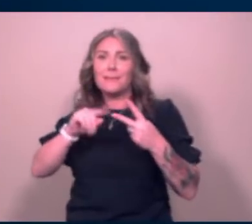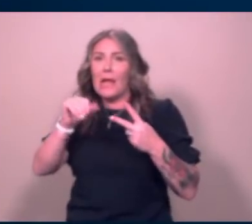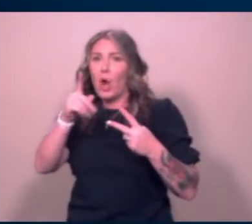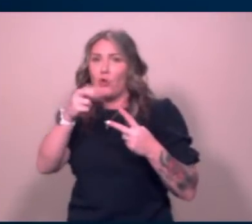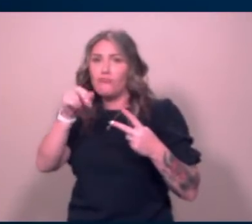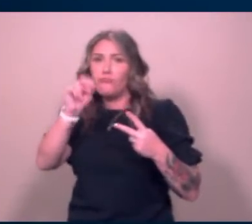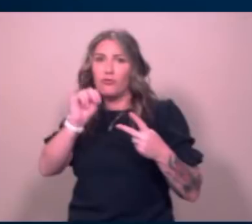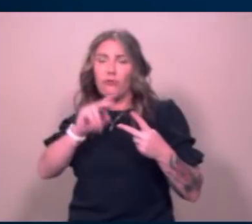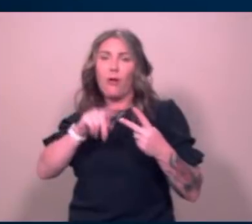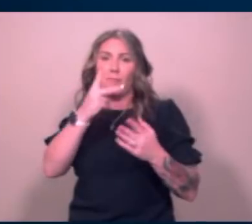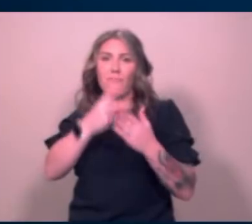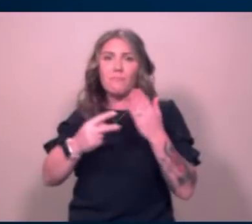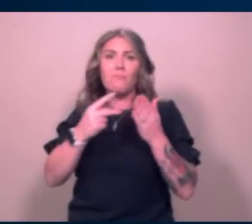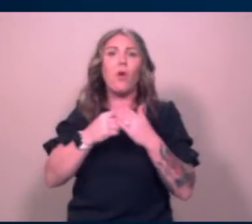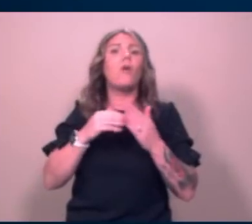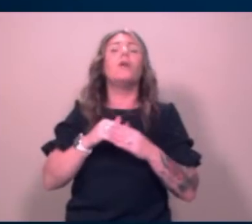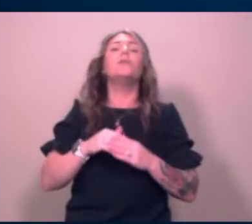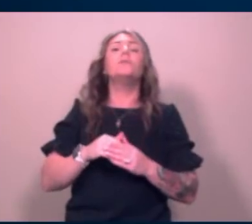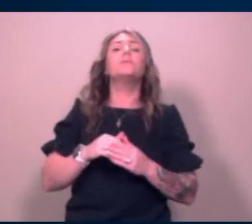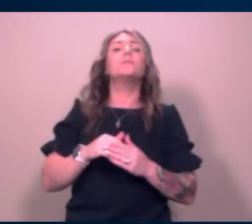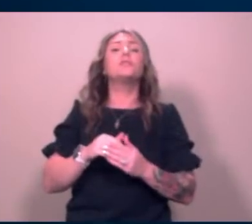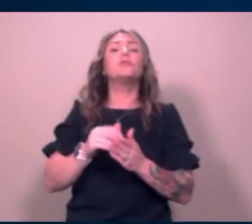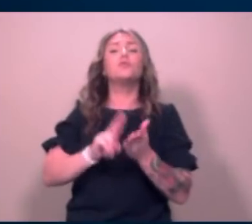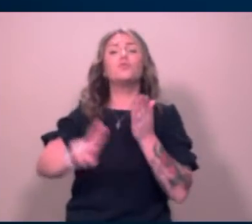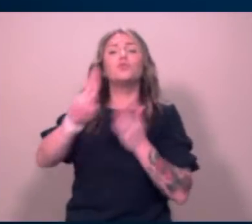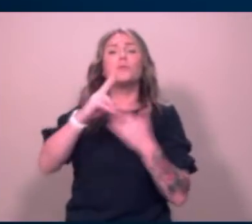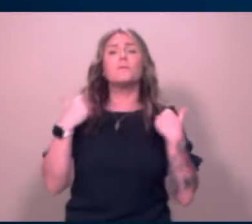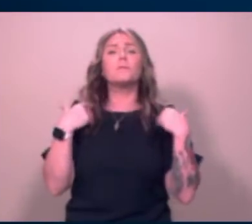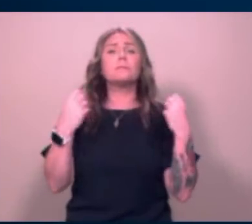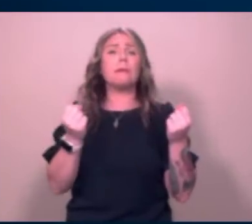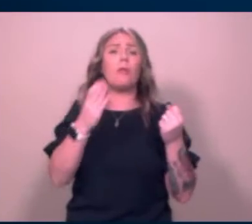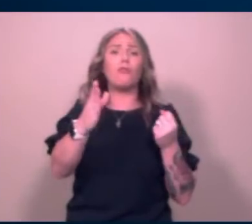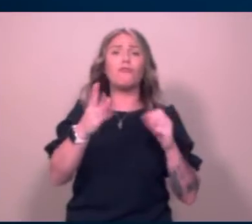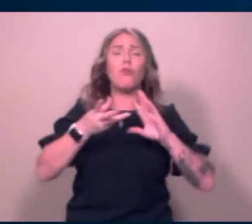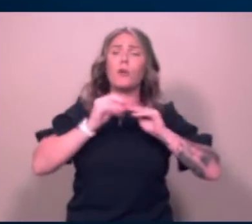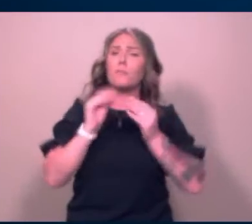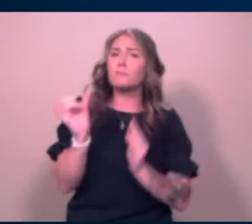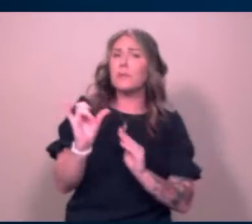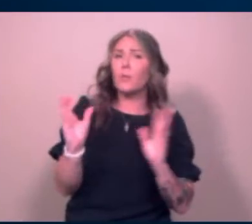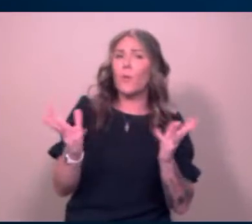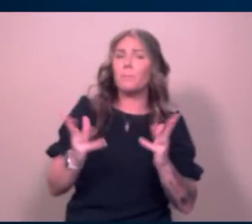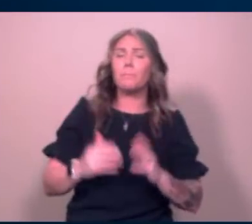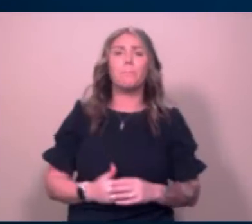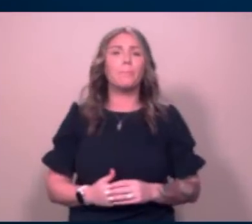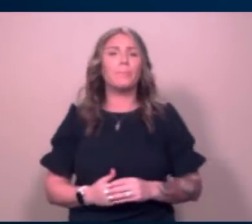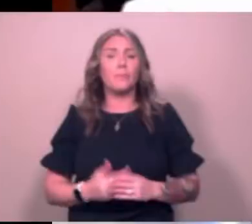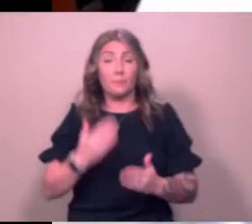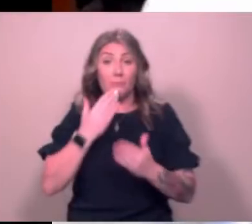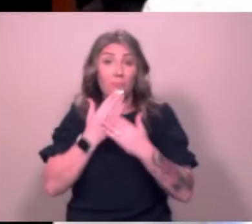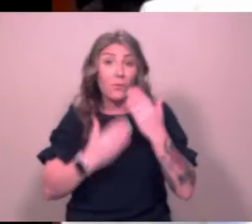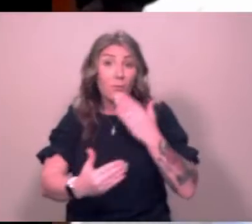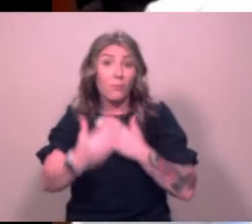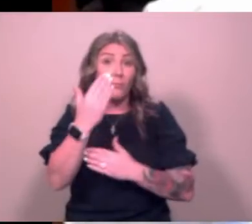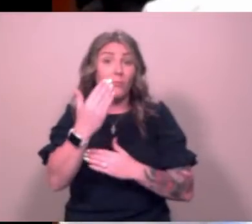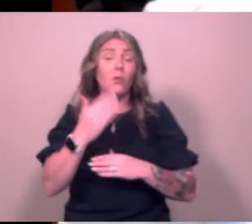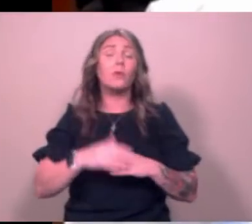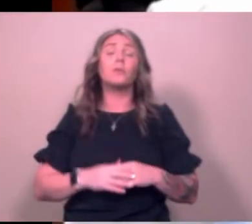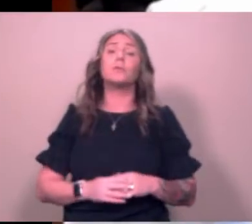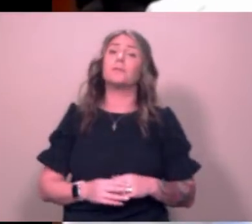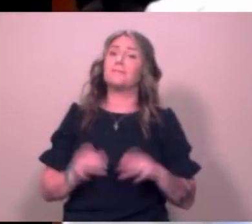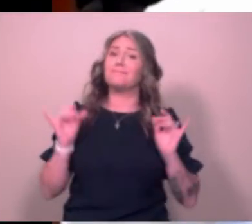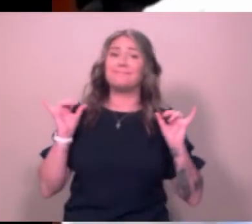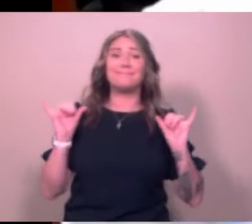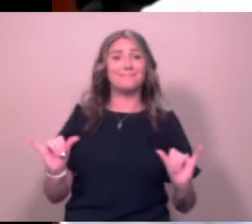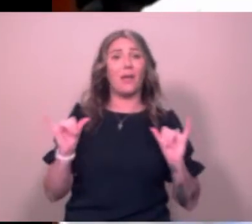Executive Chief Clinical Officer at University Health. What are your numbers like this morning? Hey, good morning, Steve. Same story